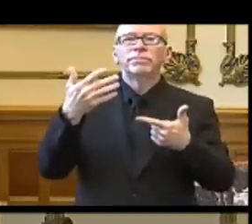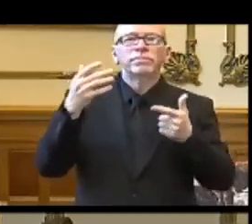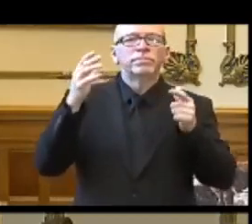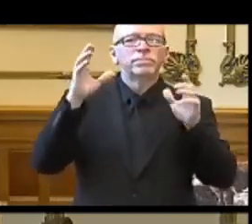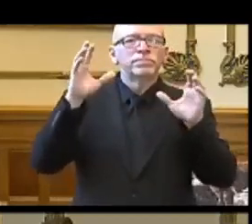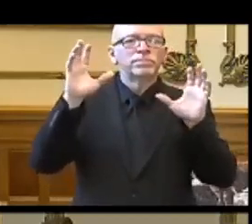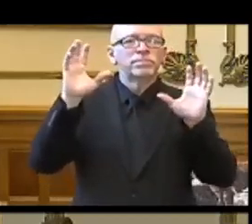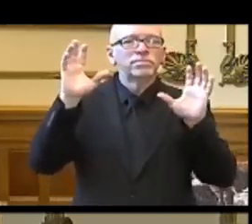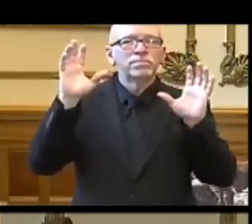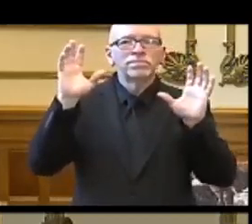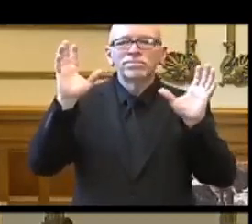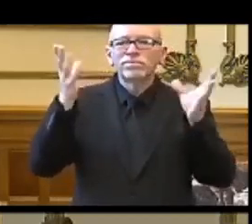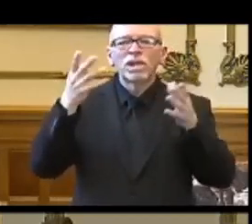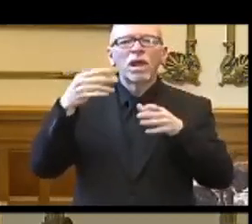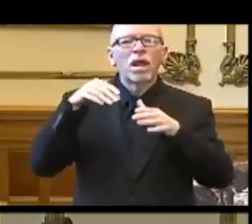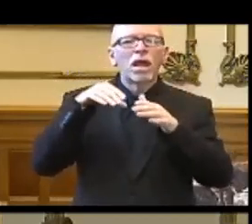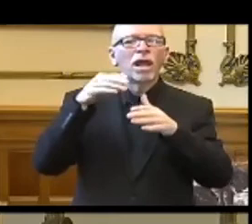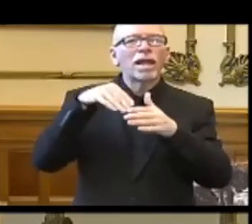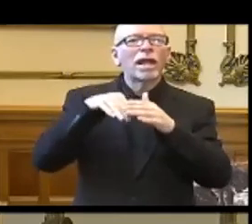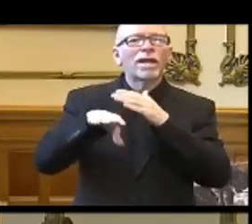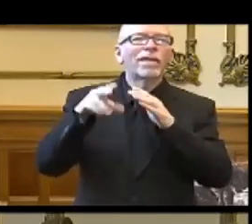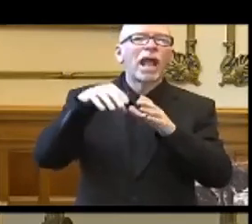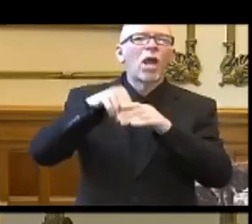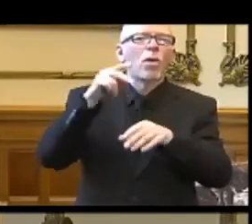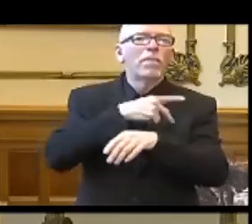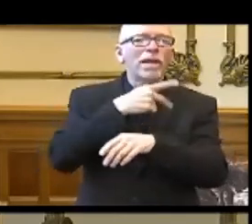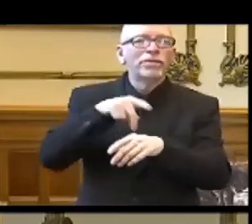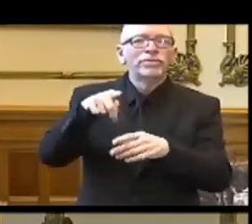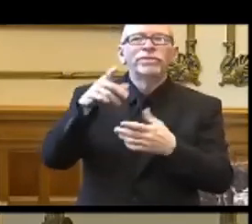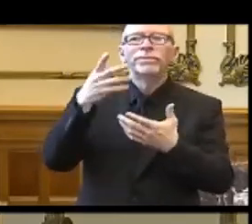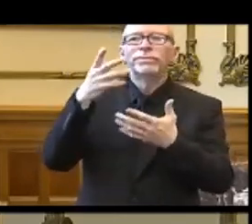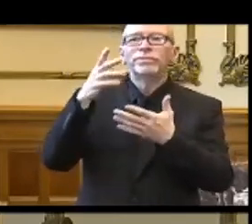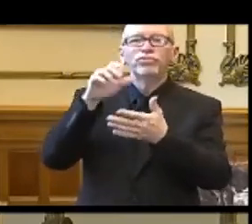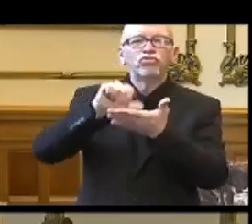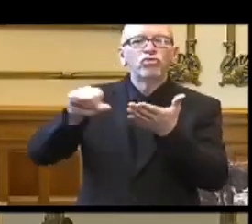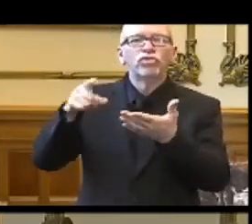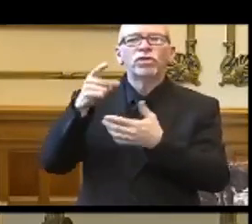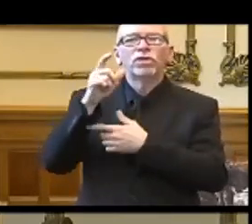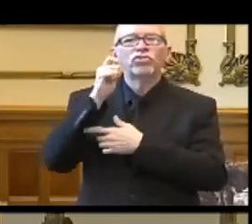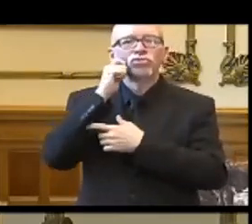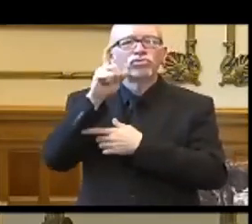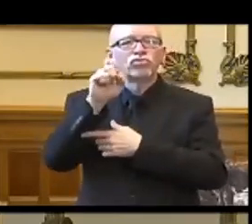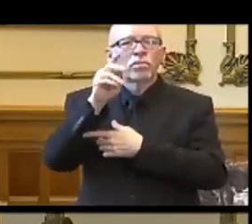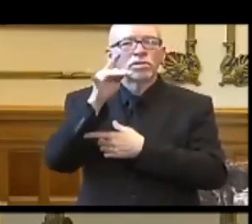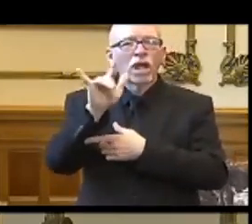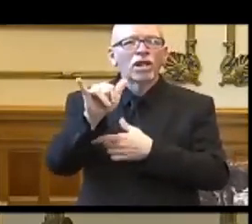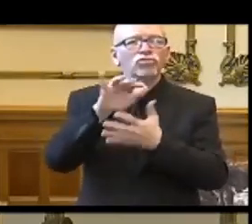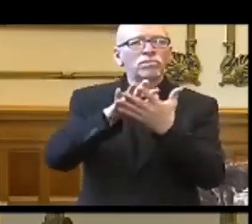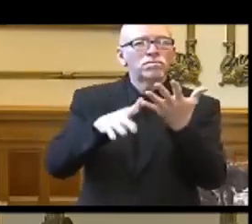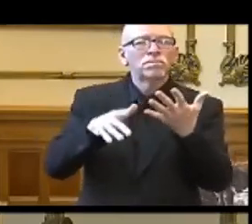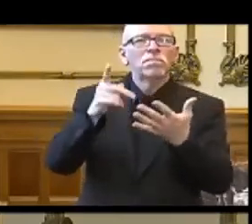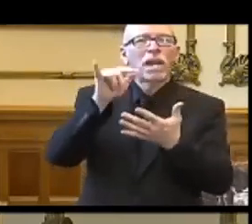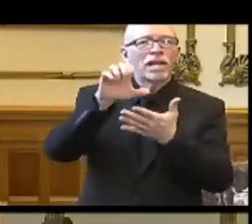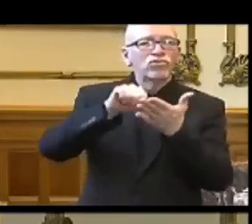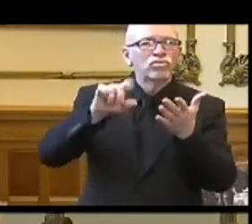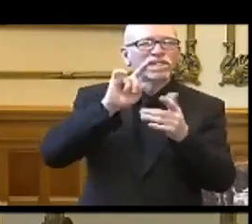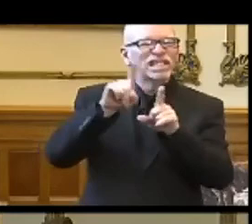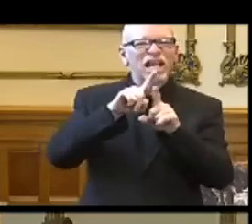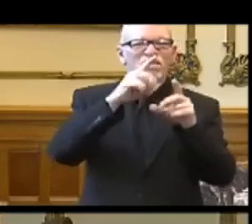ambulatory surgical centers, plastic surgeons, dermatology offices. The same category of providers and facilities is